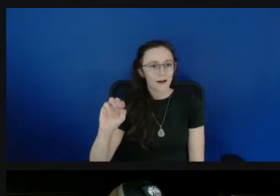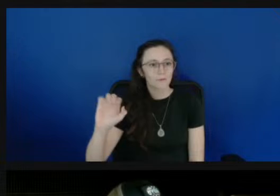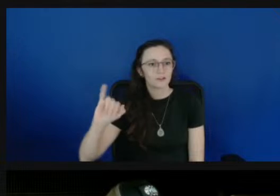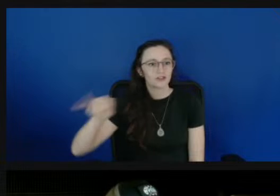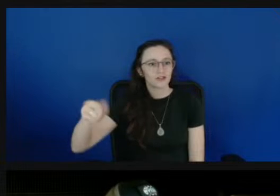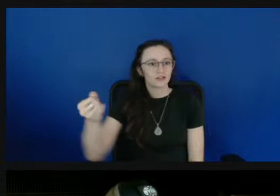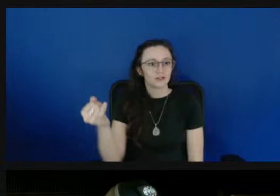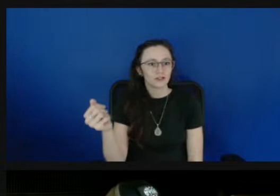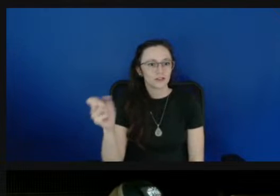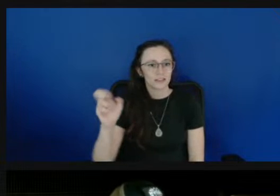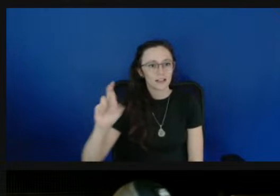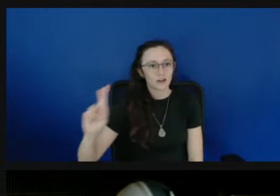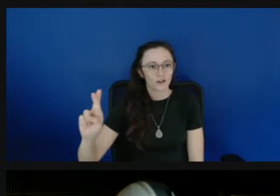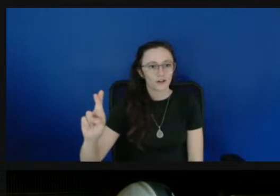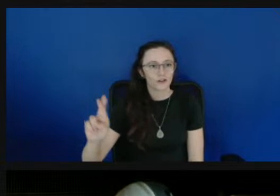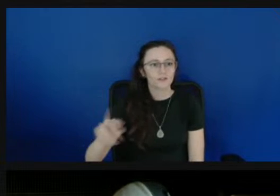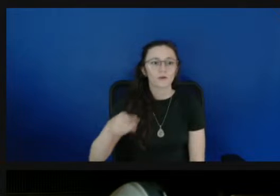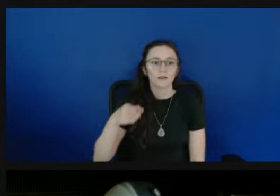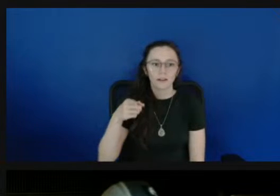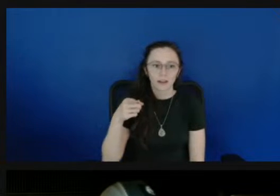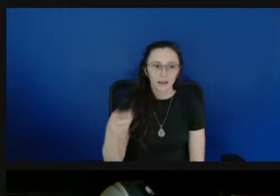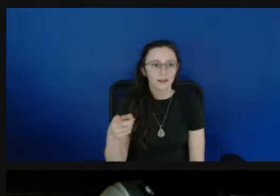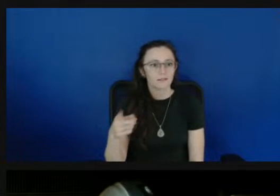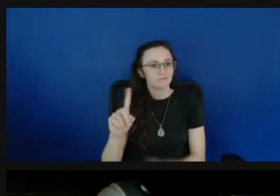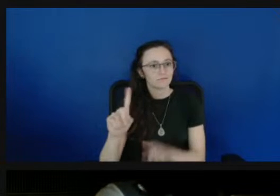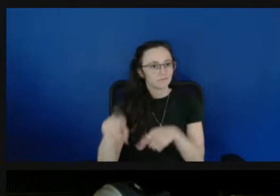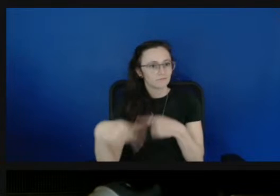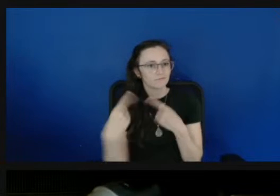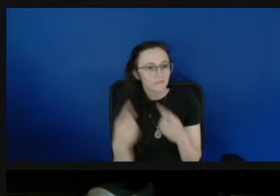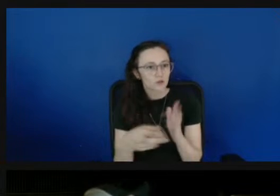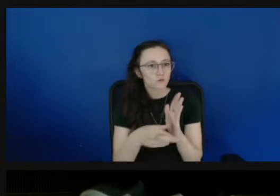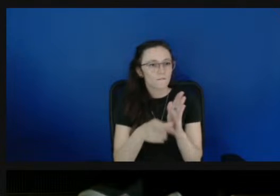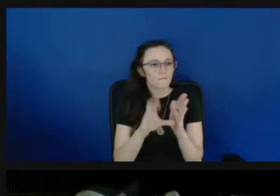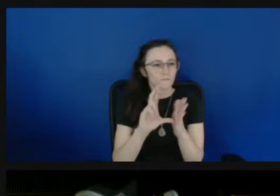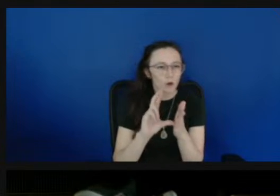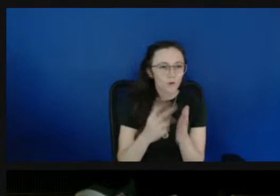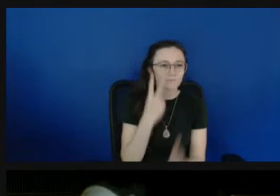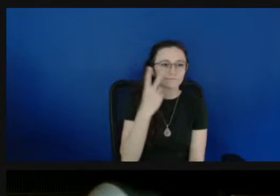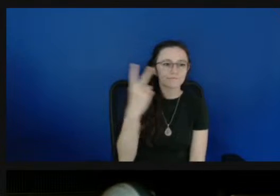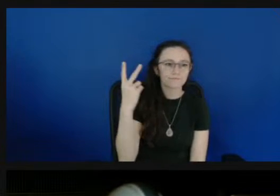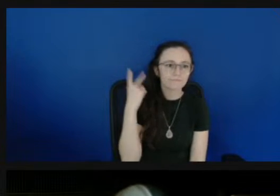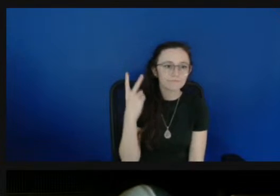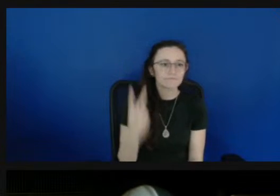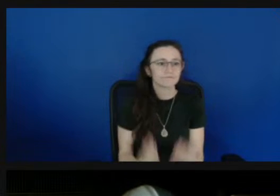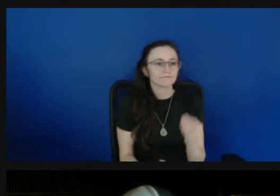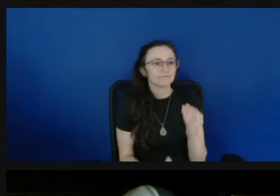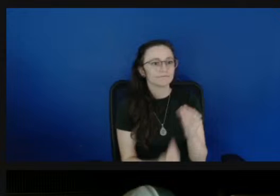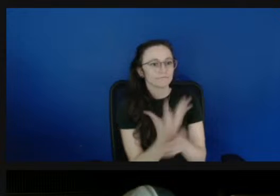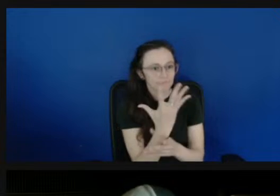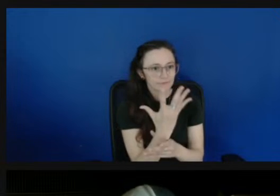So he's recounting the events. They've overlaid some of the images here. And